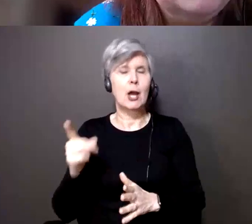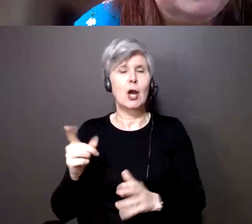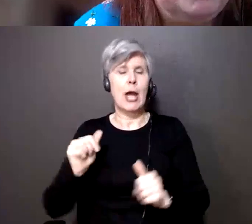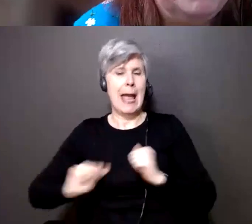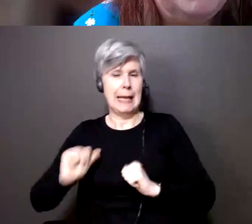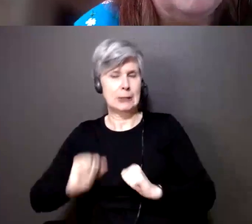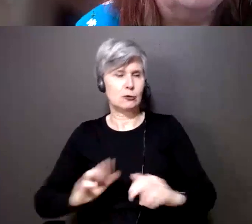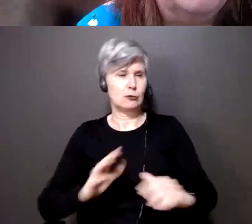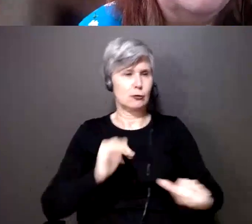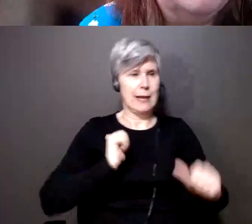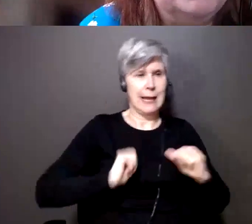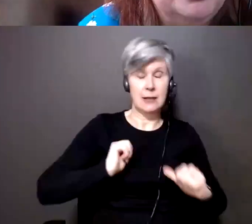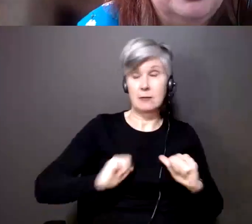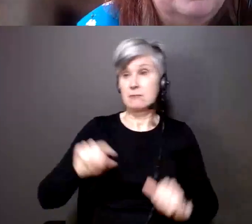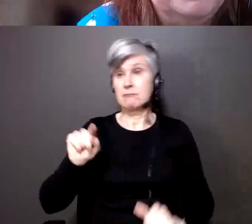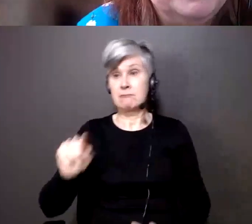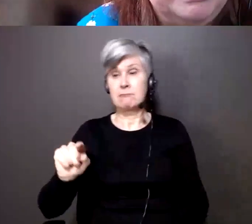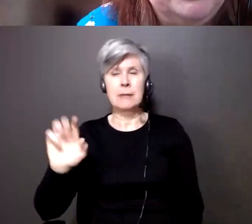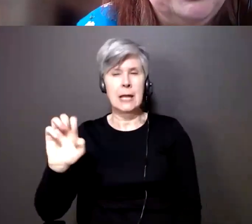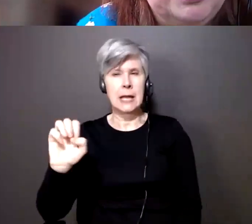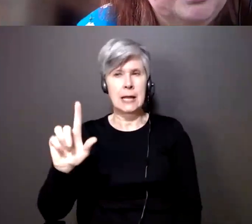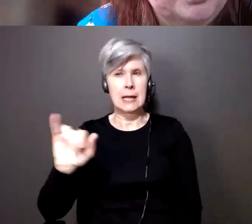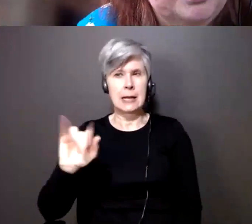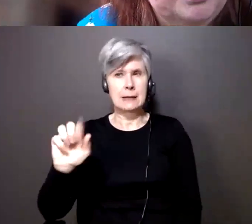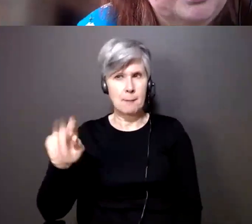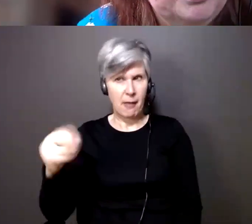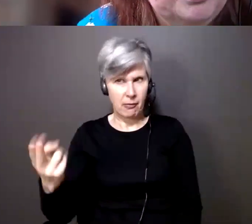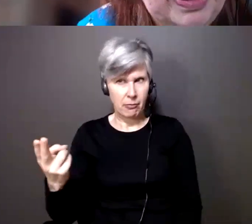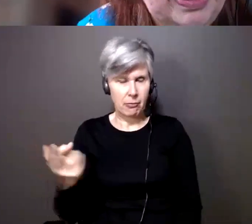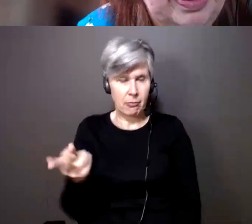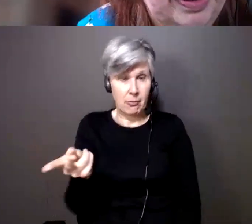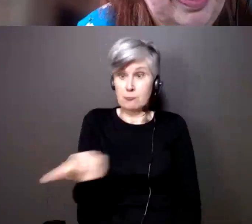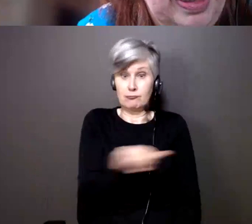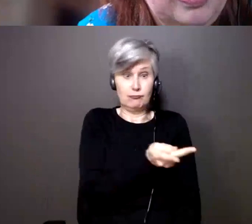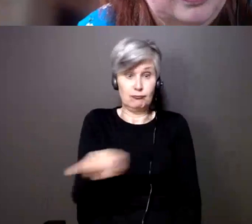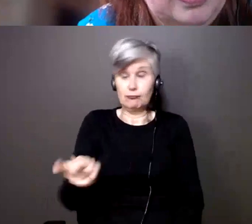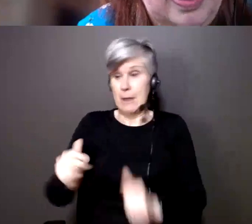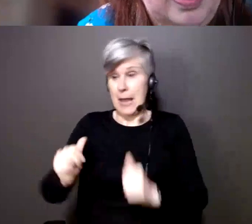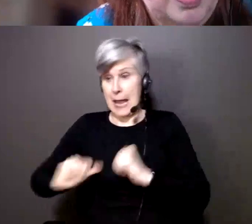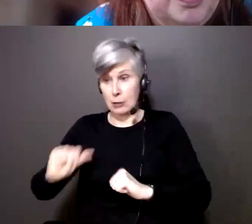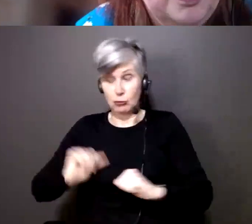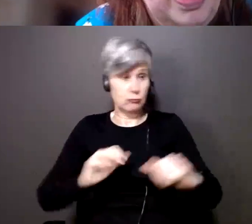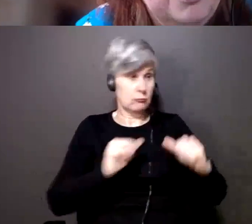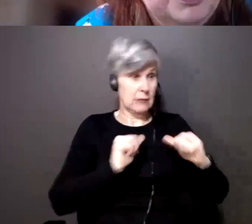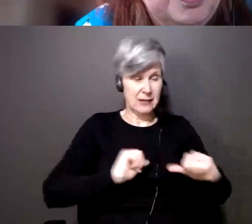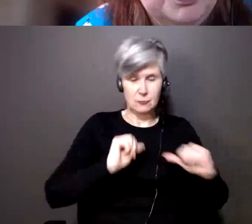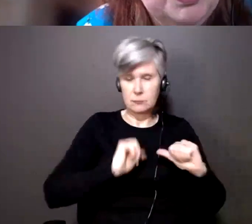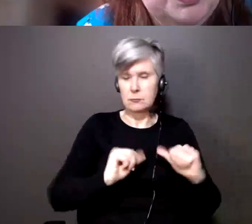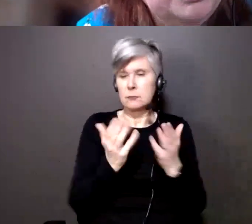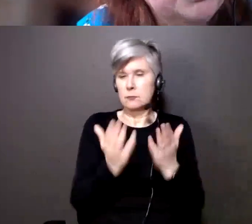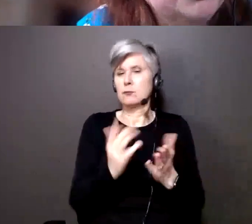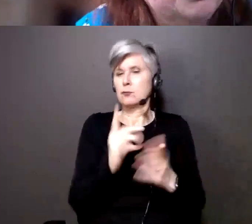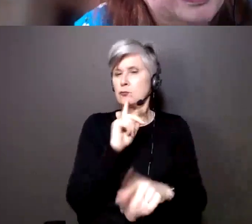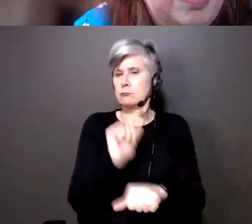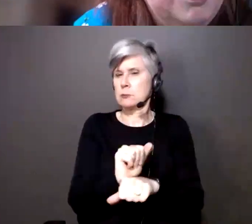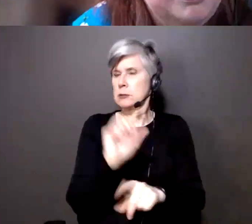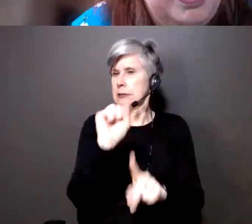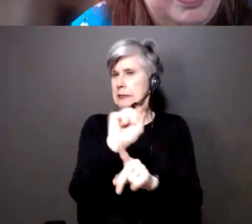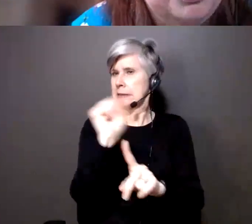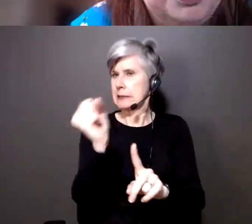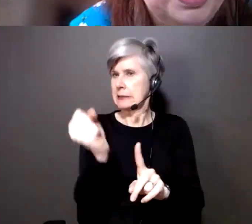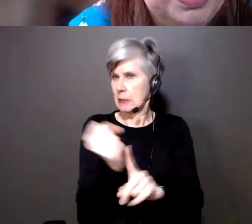and Elizabeth are going to present to you their scenario, and we will have an opportunity to